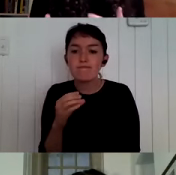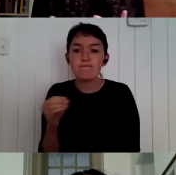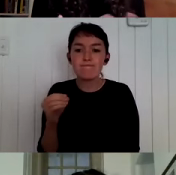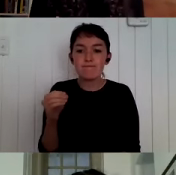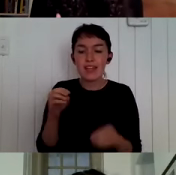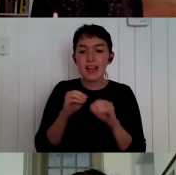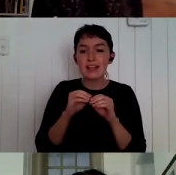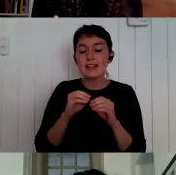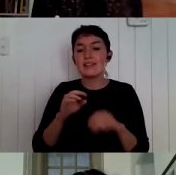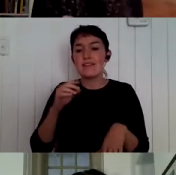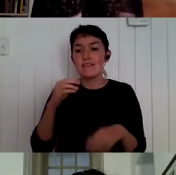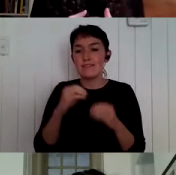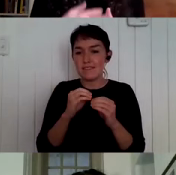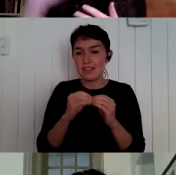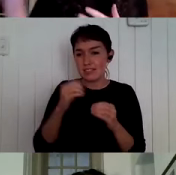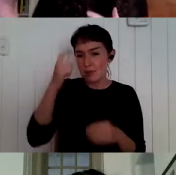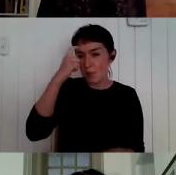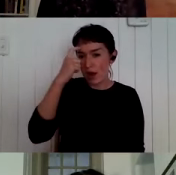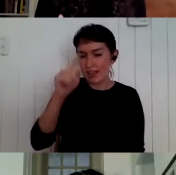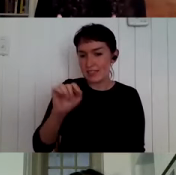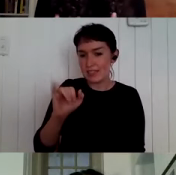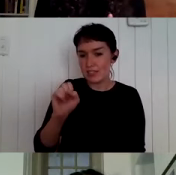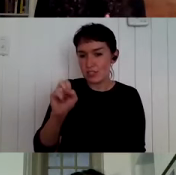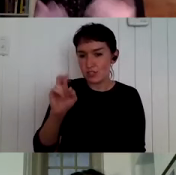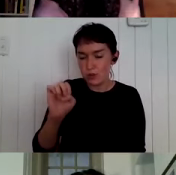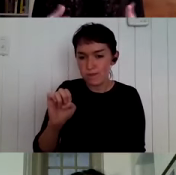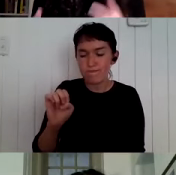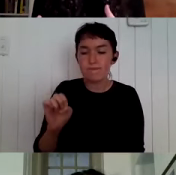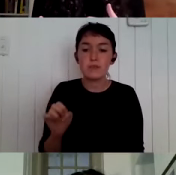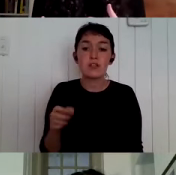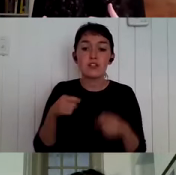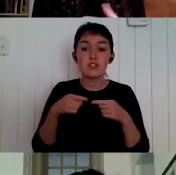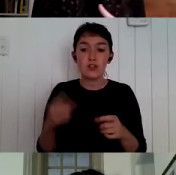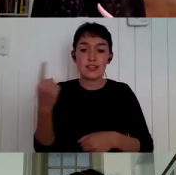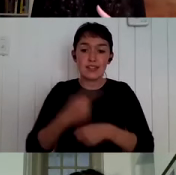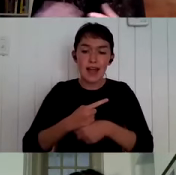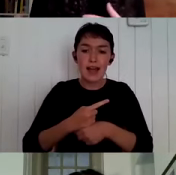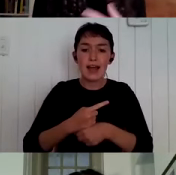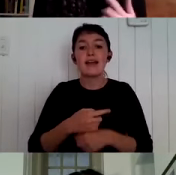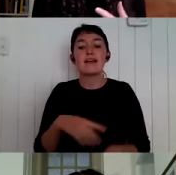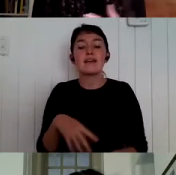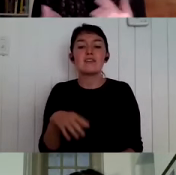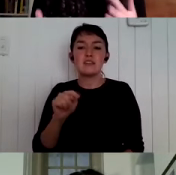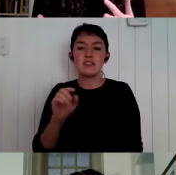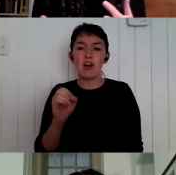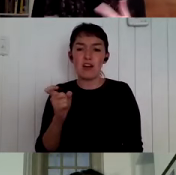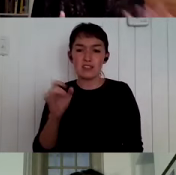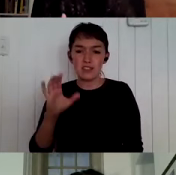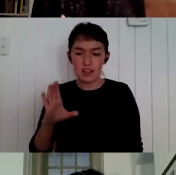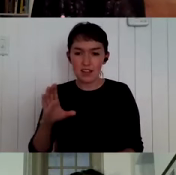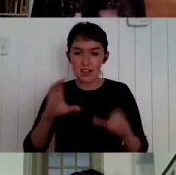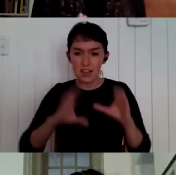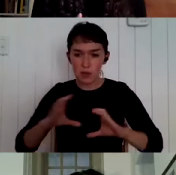a buildup of toxic chemicals that then get flushed out of the brain during sleep. This includes proteins that aggregate